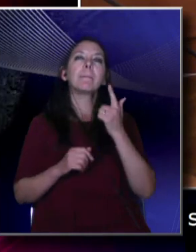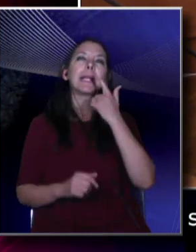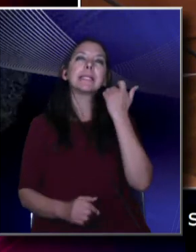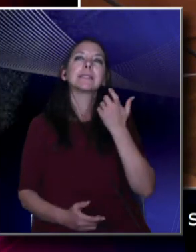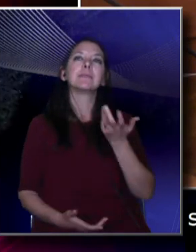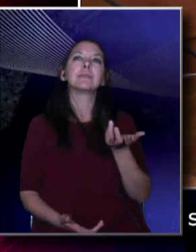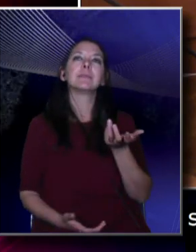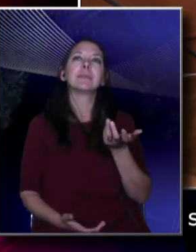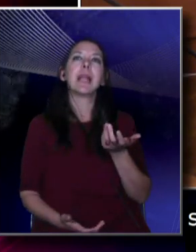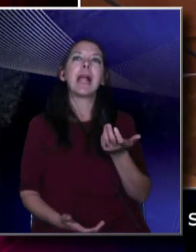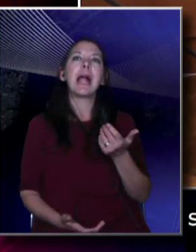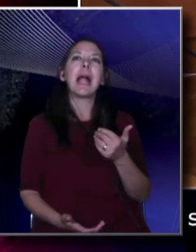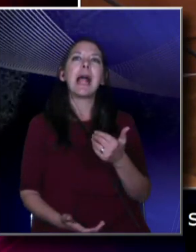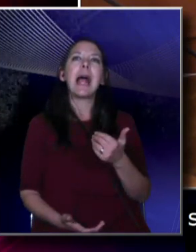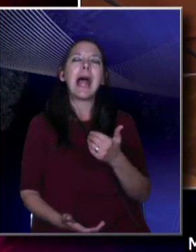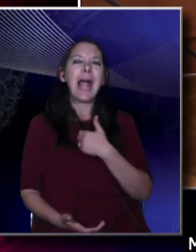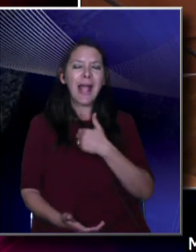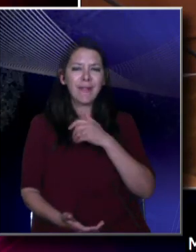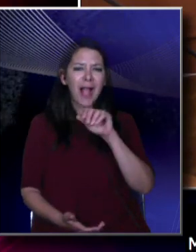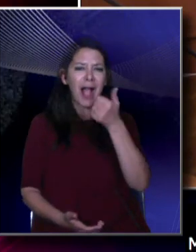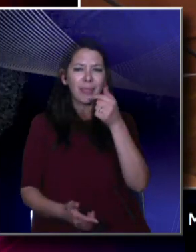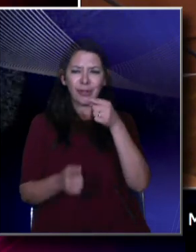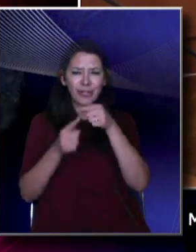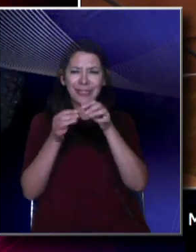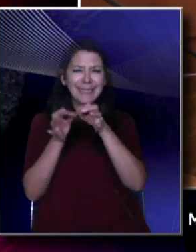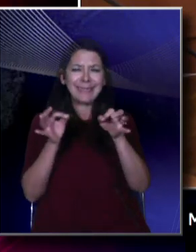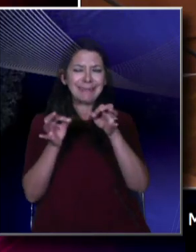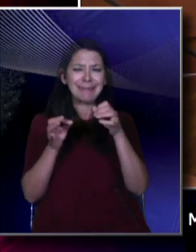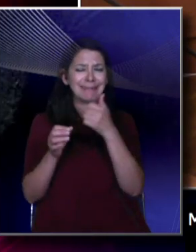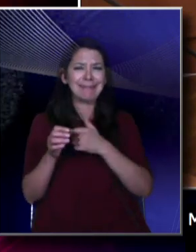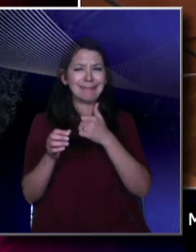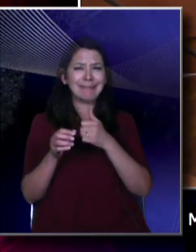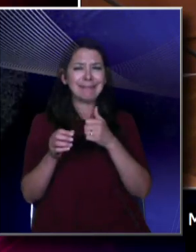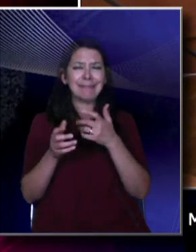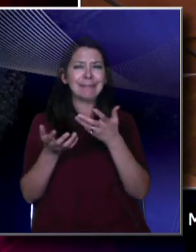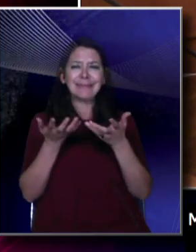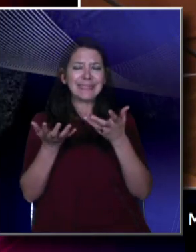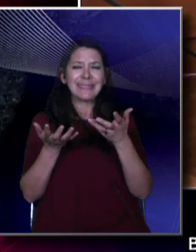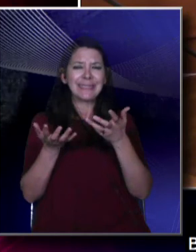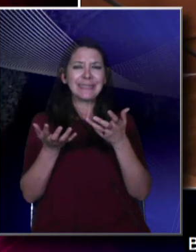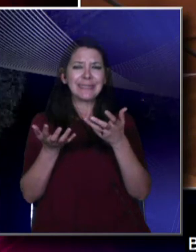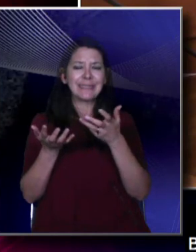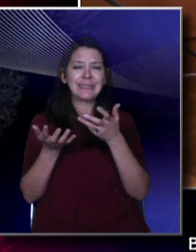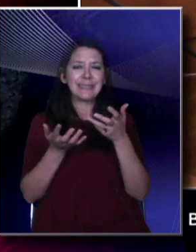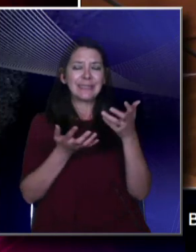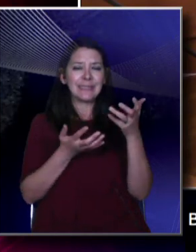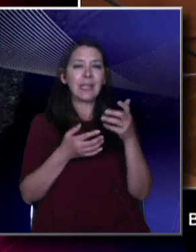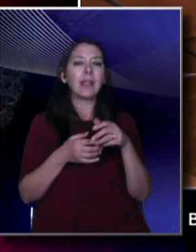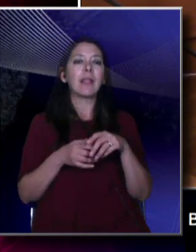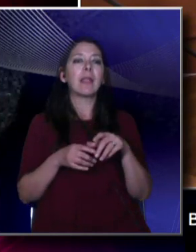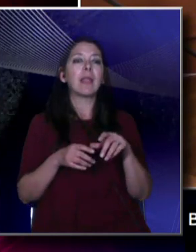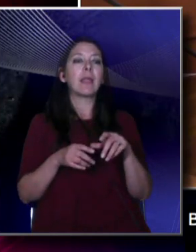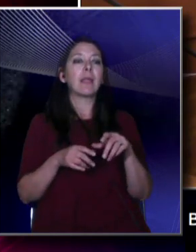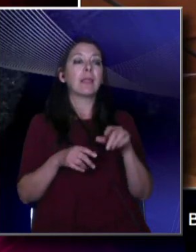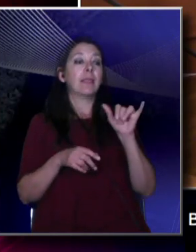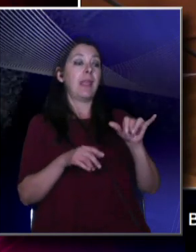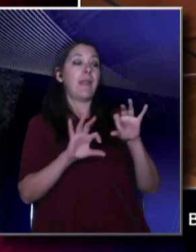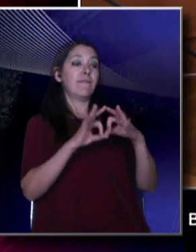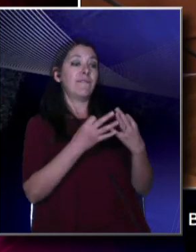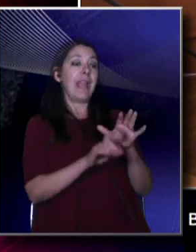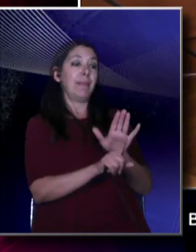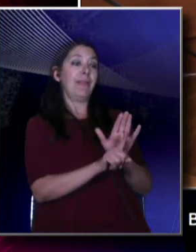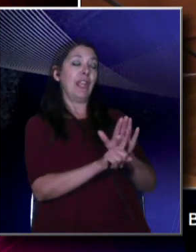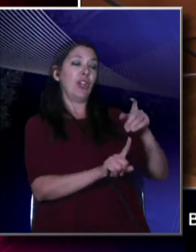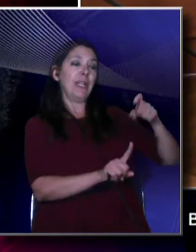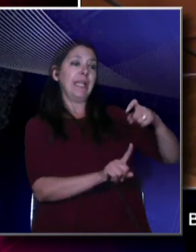I had some other words, but I'll change it for the second. Just because basically, you know, the needs of these families aren't